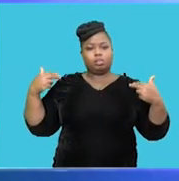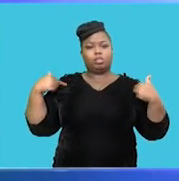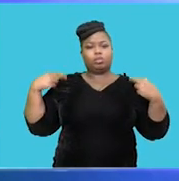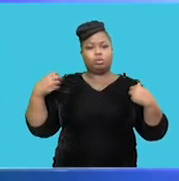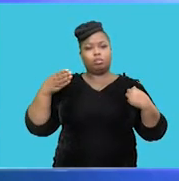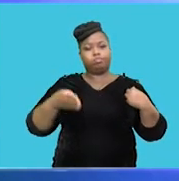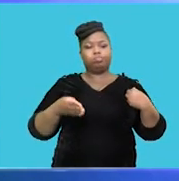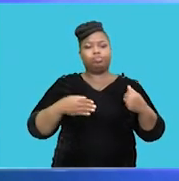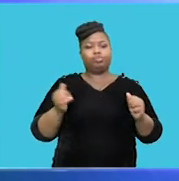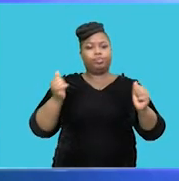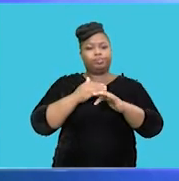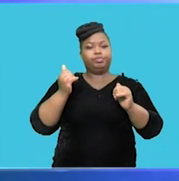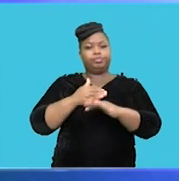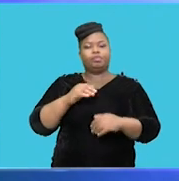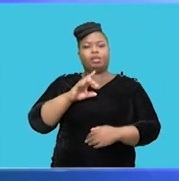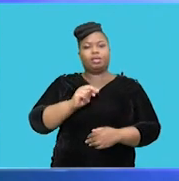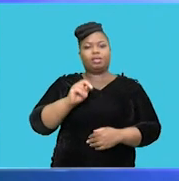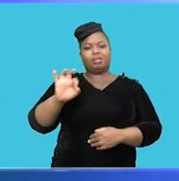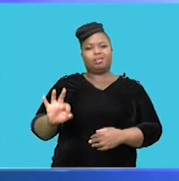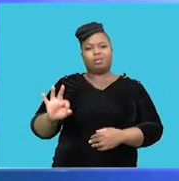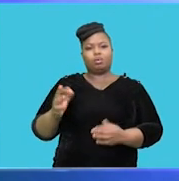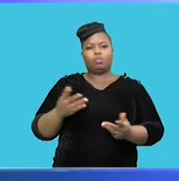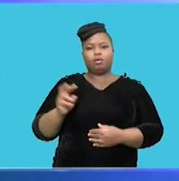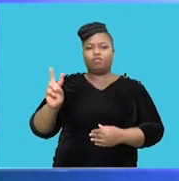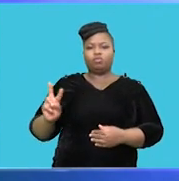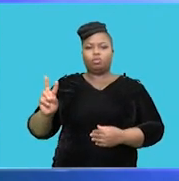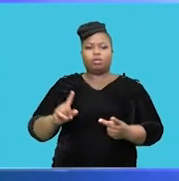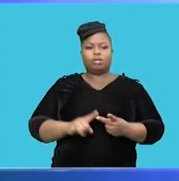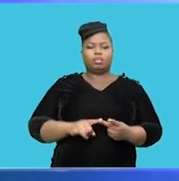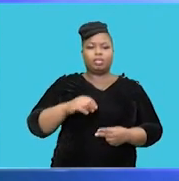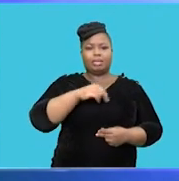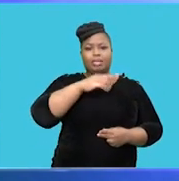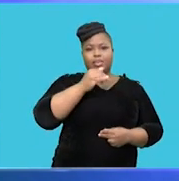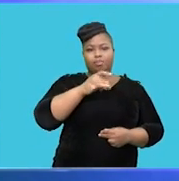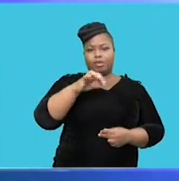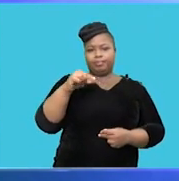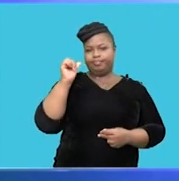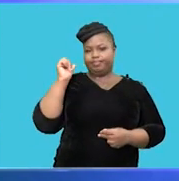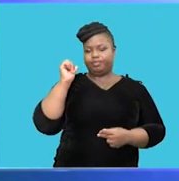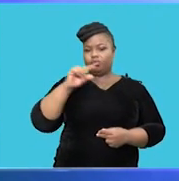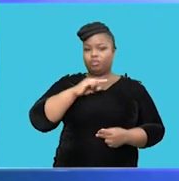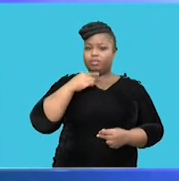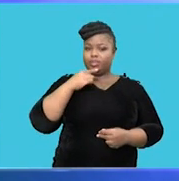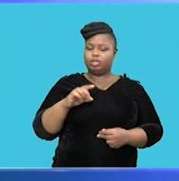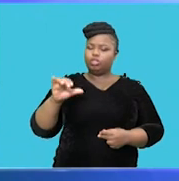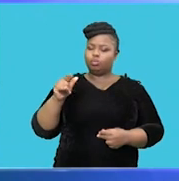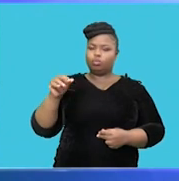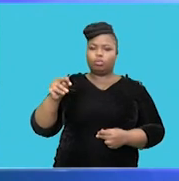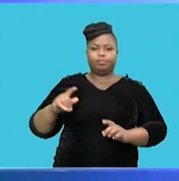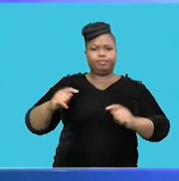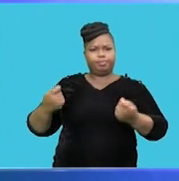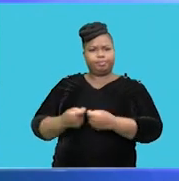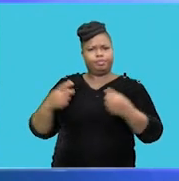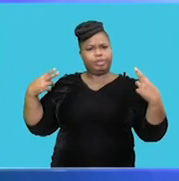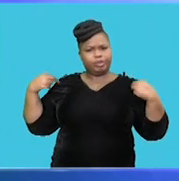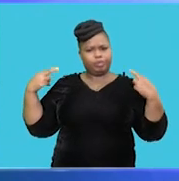njulegu mkwa komkulo ntela waegu Endri pagati kwefos loraz ganyeni hikli pekizolo Kupiogutu chukunga ganyeni timbalono kata